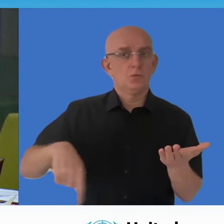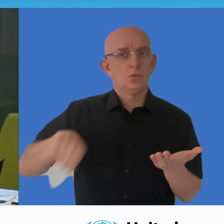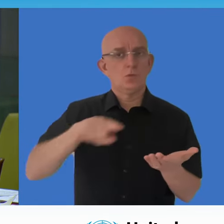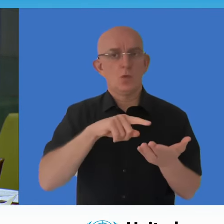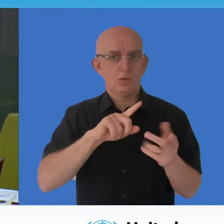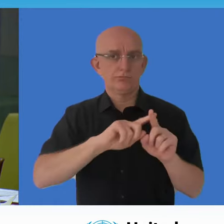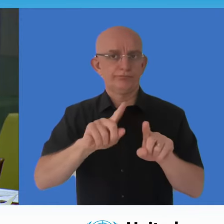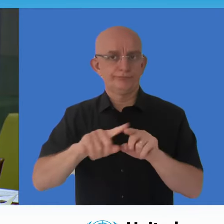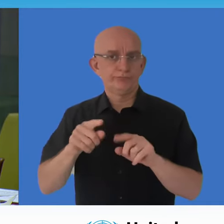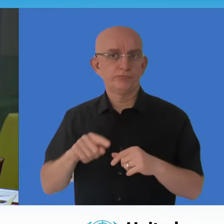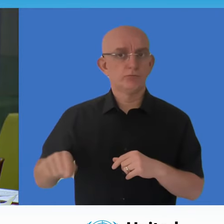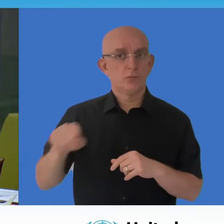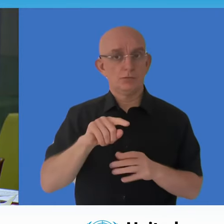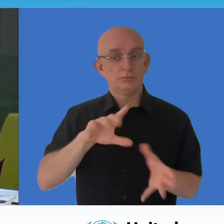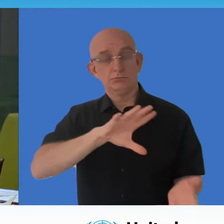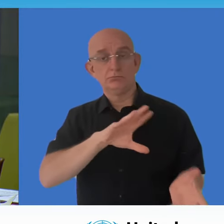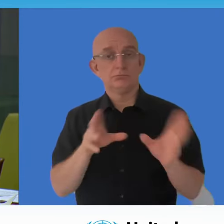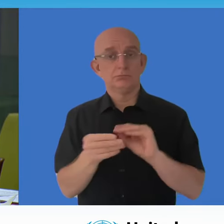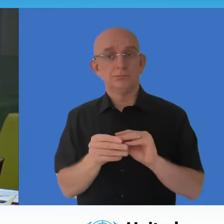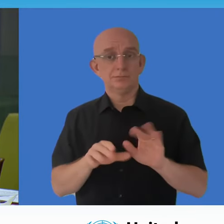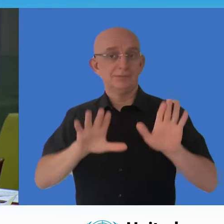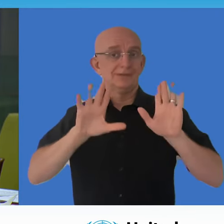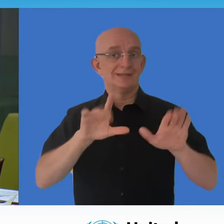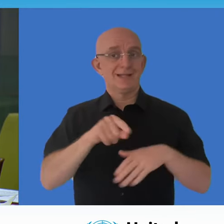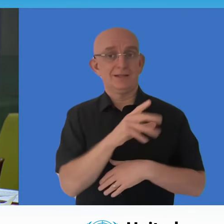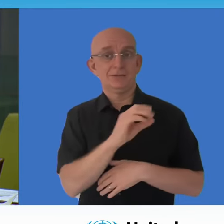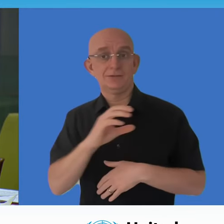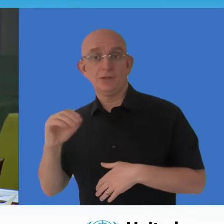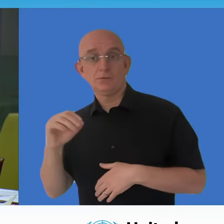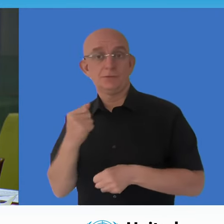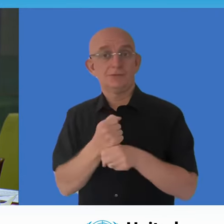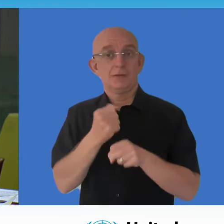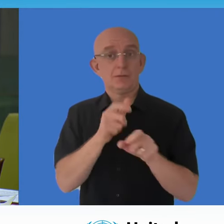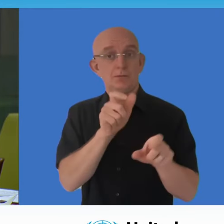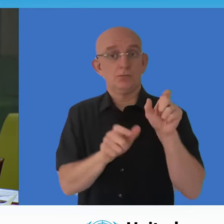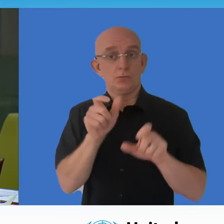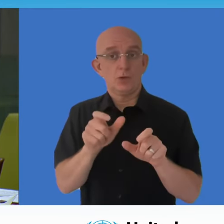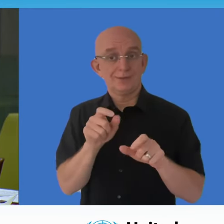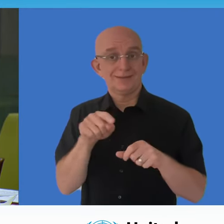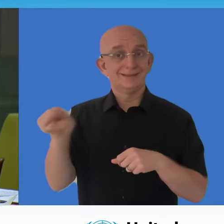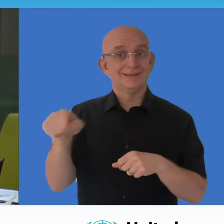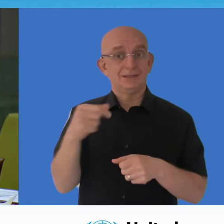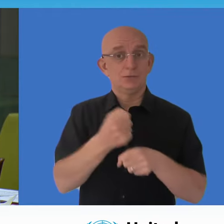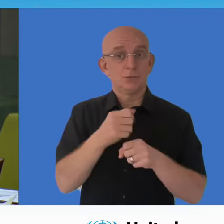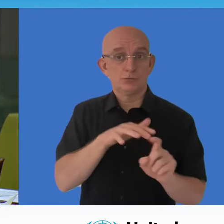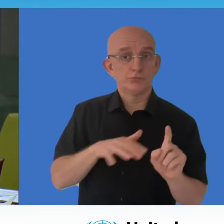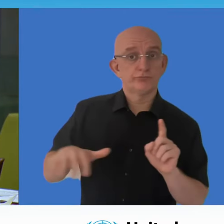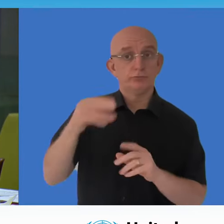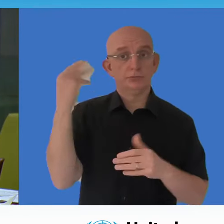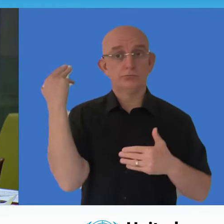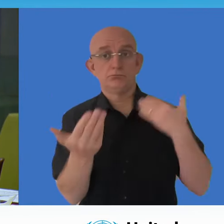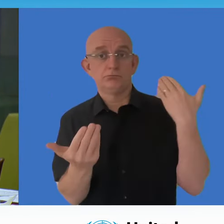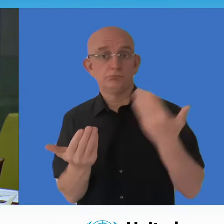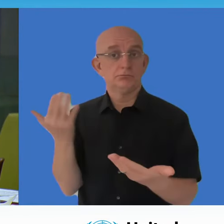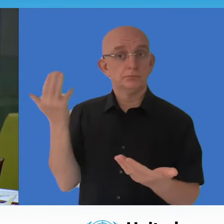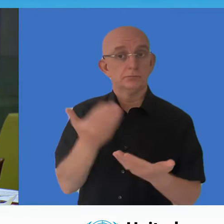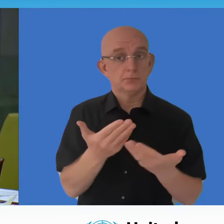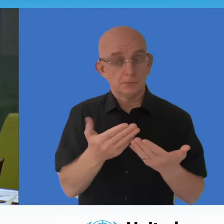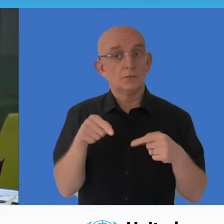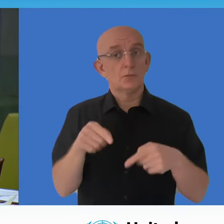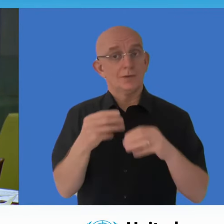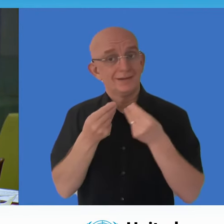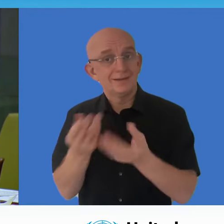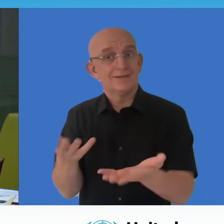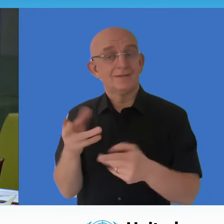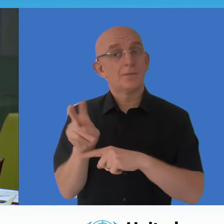10,000 employees working at Citi that also pitched in and gave mentorships to young people. It's focused on young people and